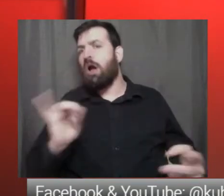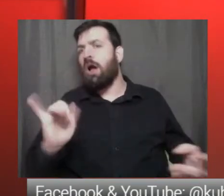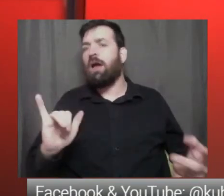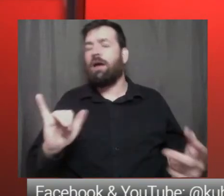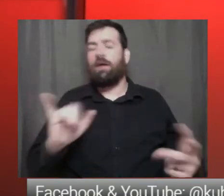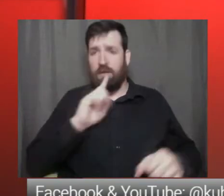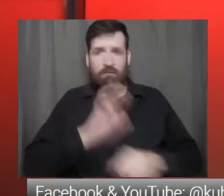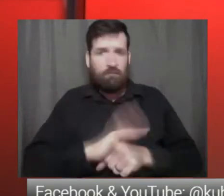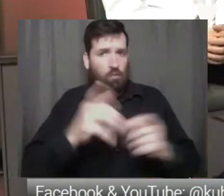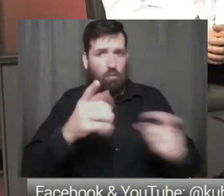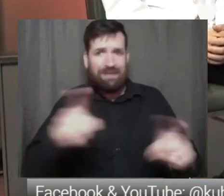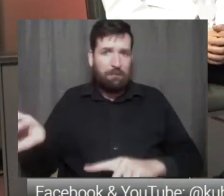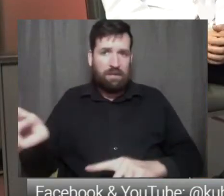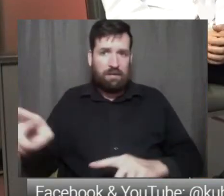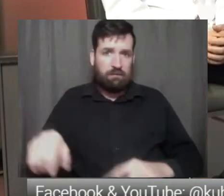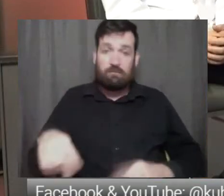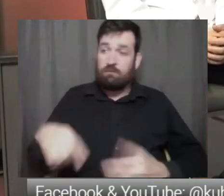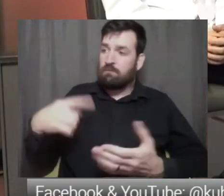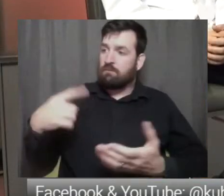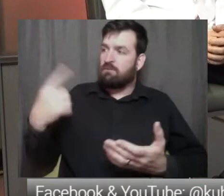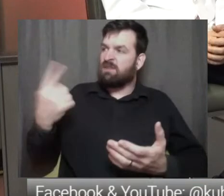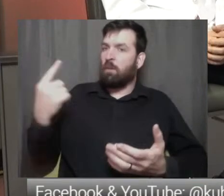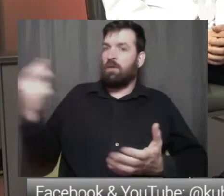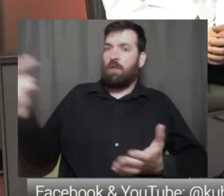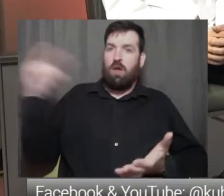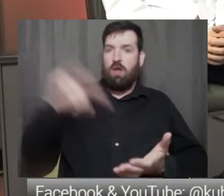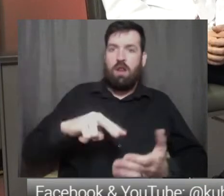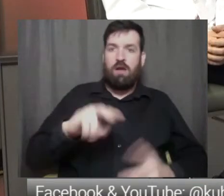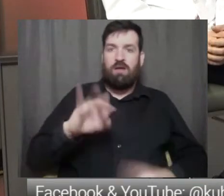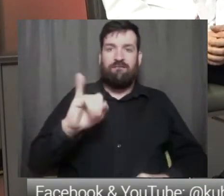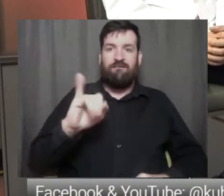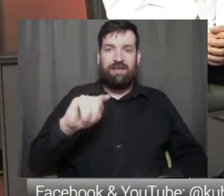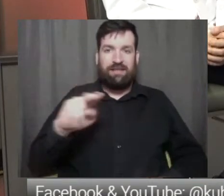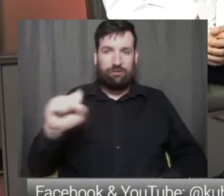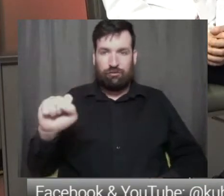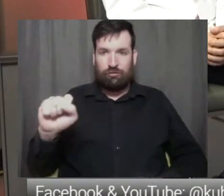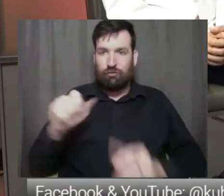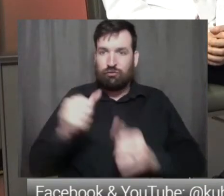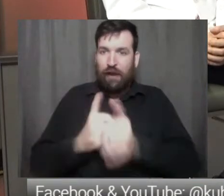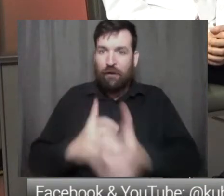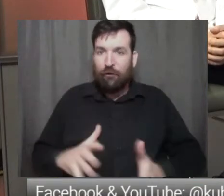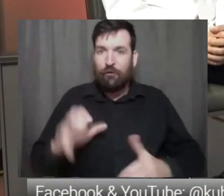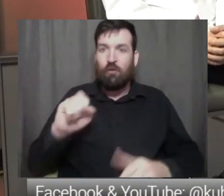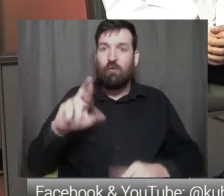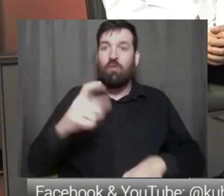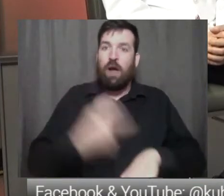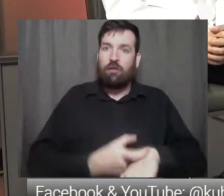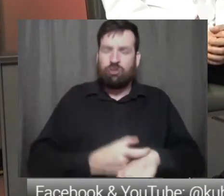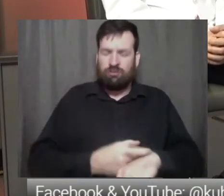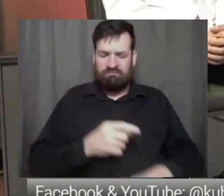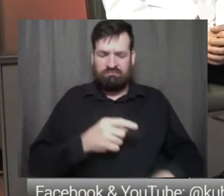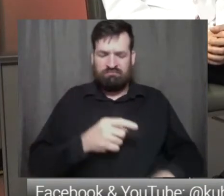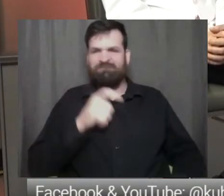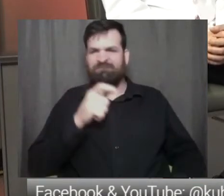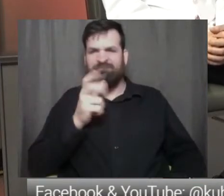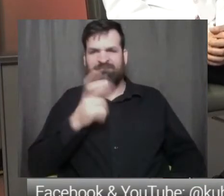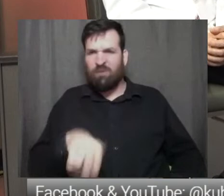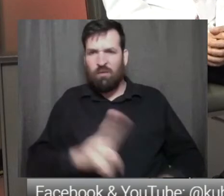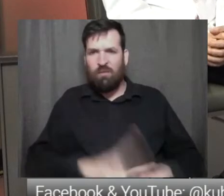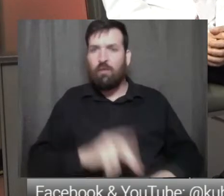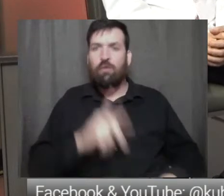heart. So if someone's looking at their fitness tracker or their watch right now and they see something that looks irregular, who do they call in this